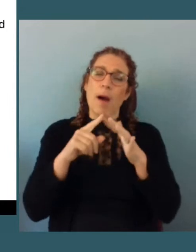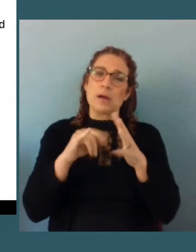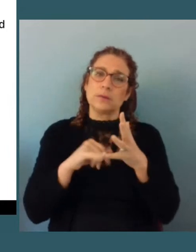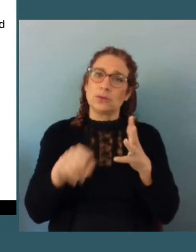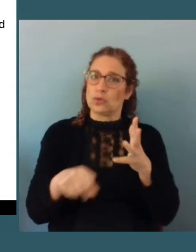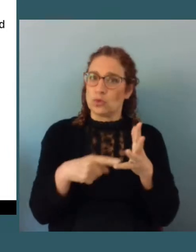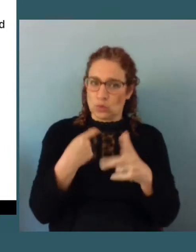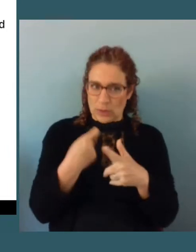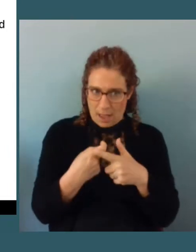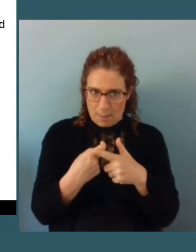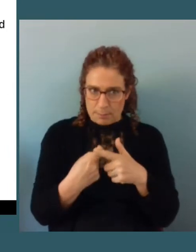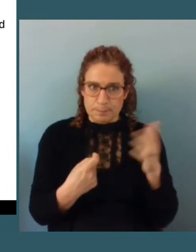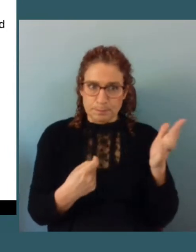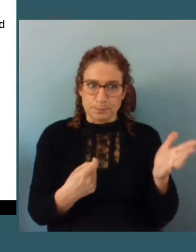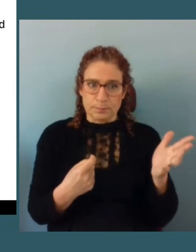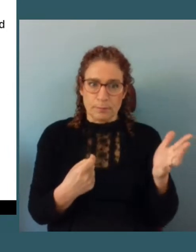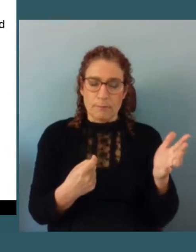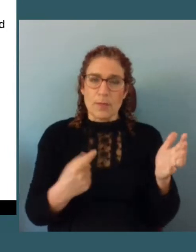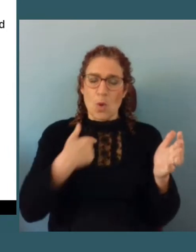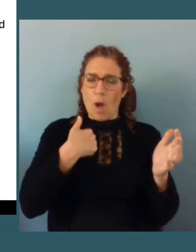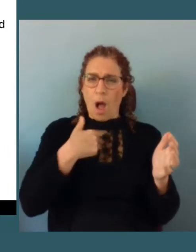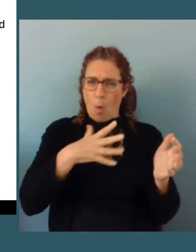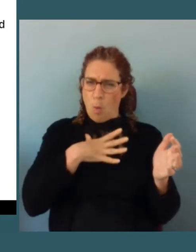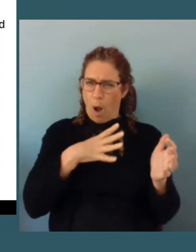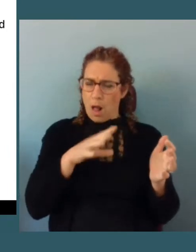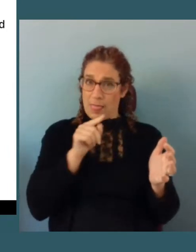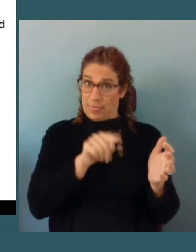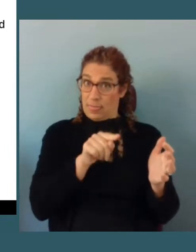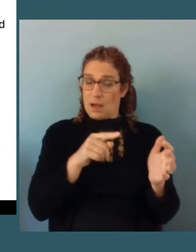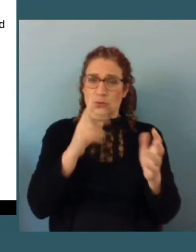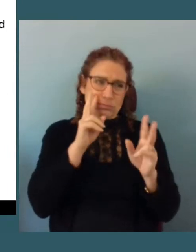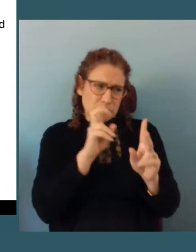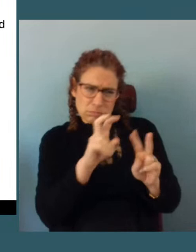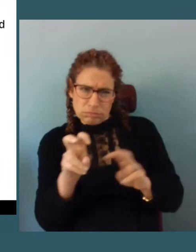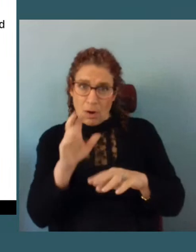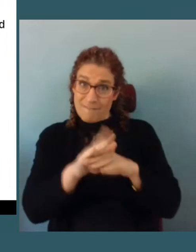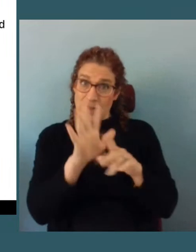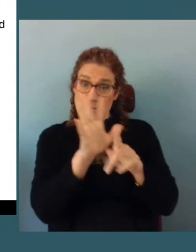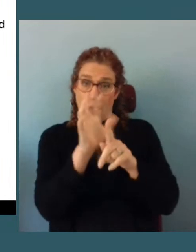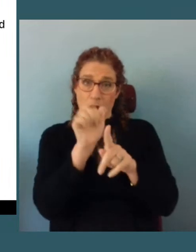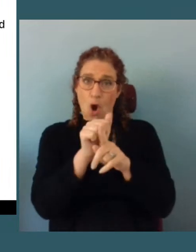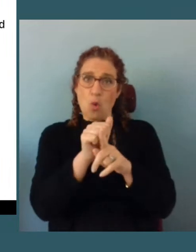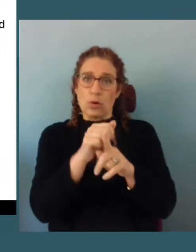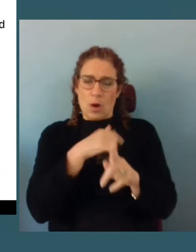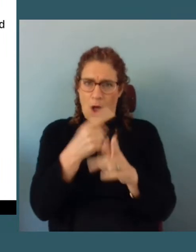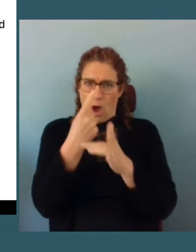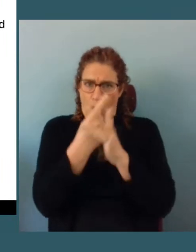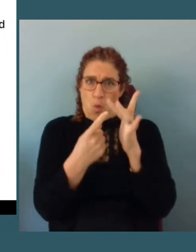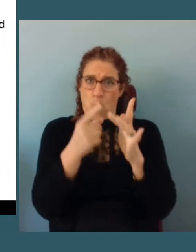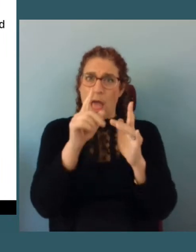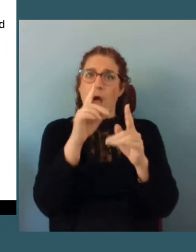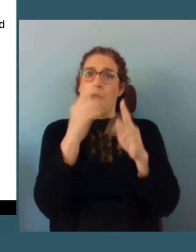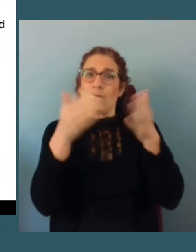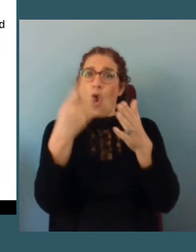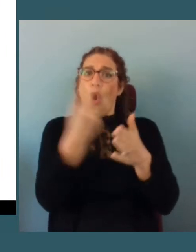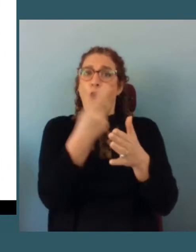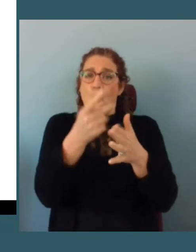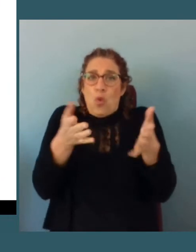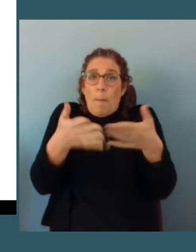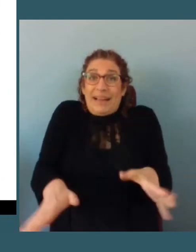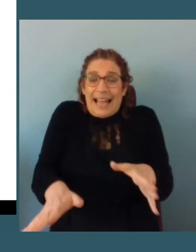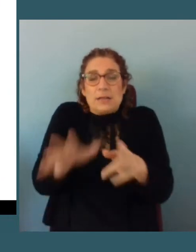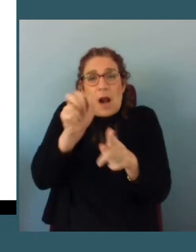did the study. So we want to identify whether they were diagnosed. So we only focus on those who are diagnosed in that period to get their experiences.